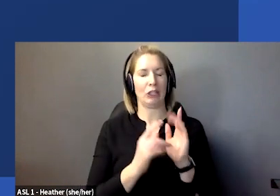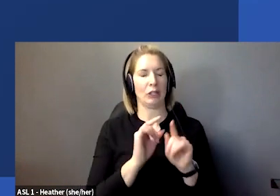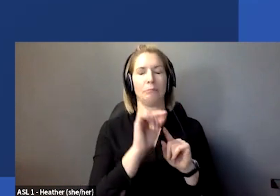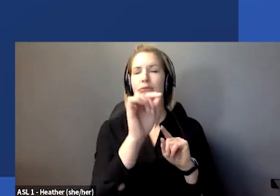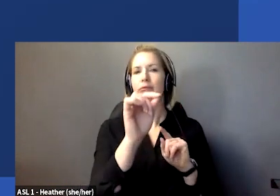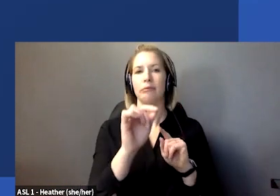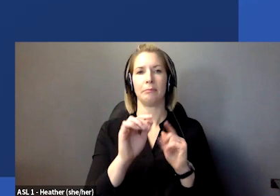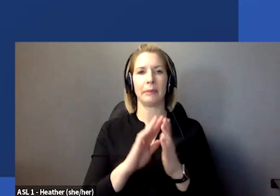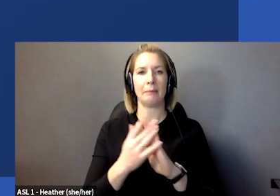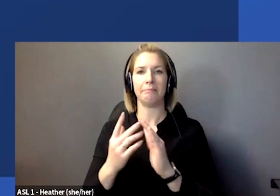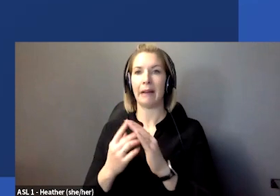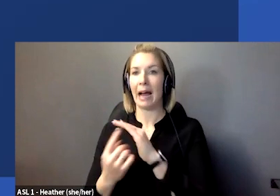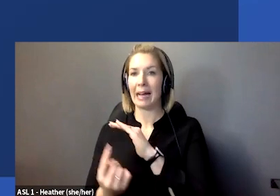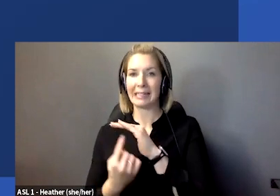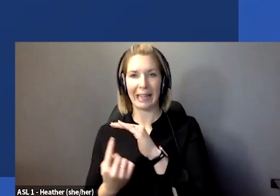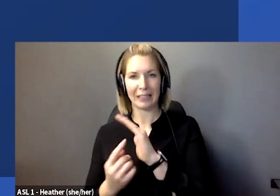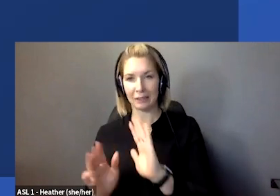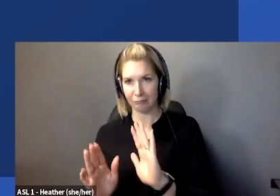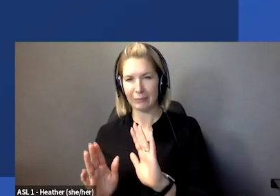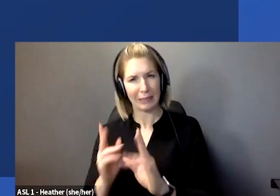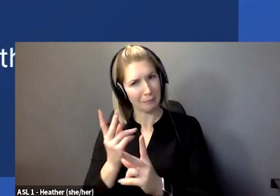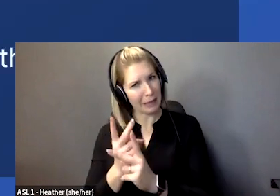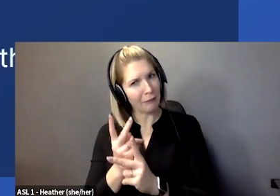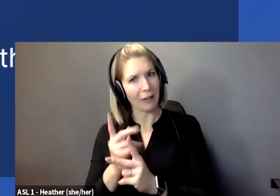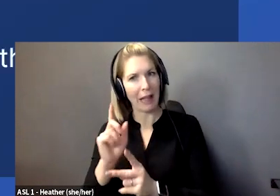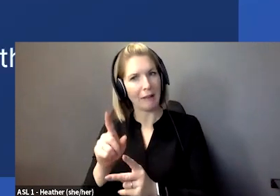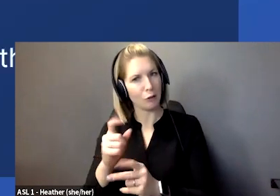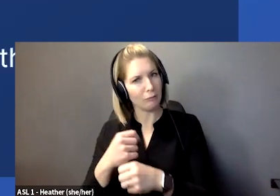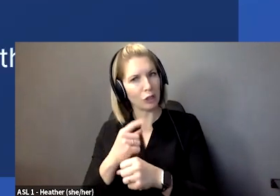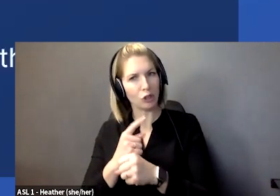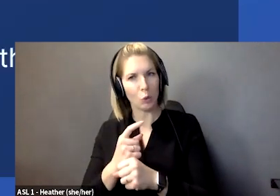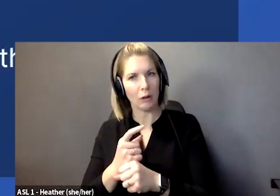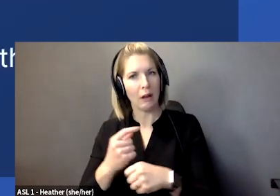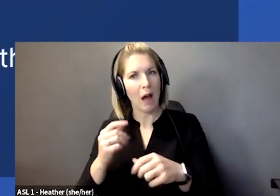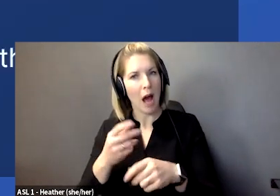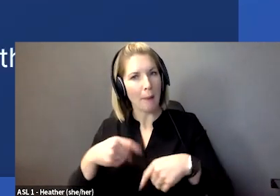have the opportunity to engage in emerging employment opportunities.